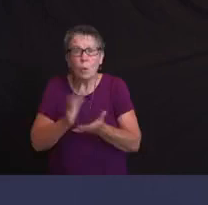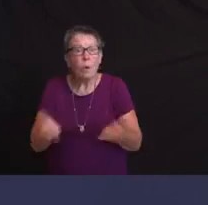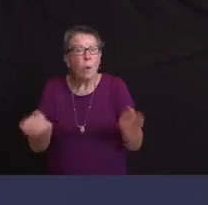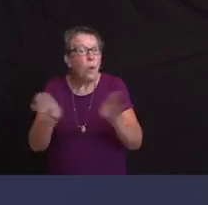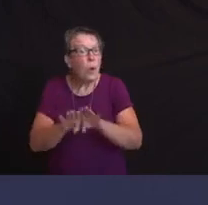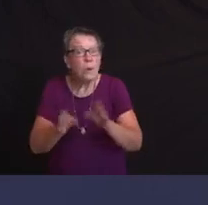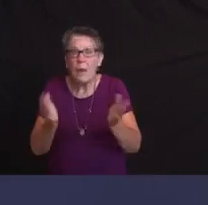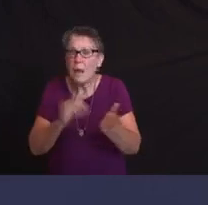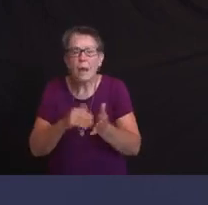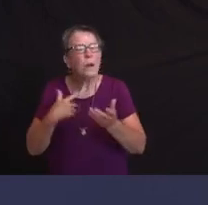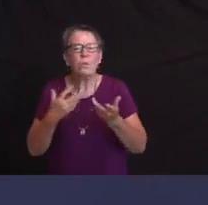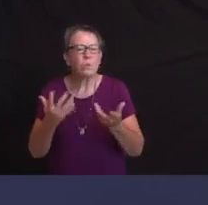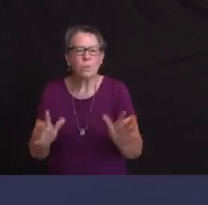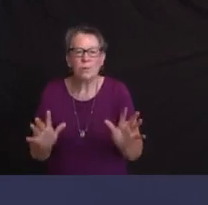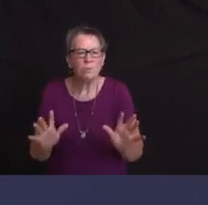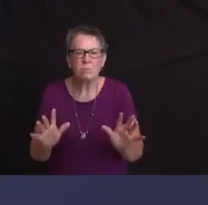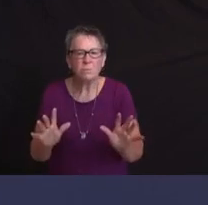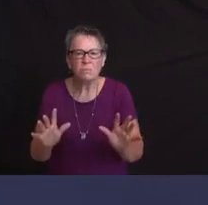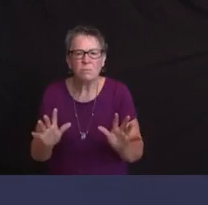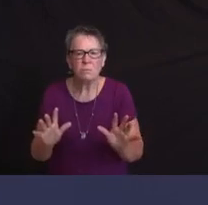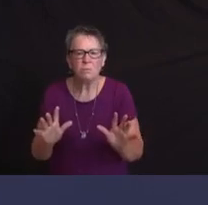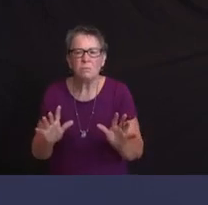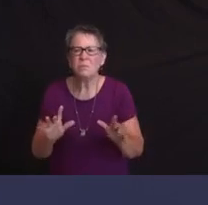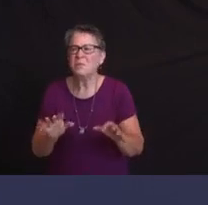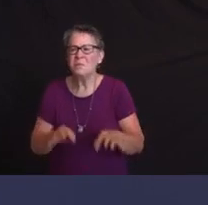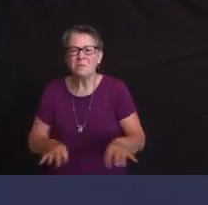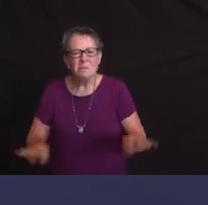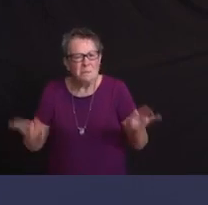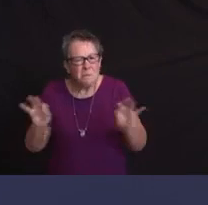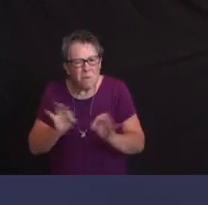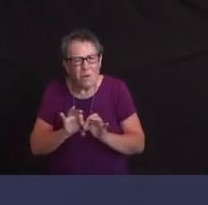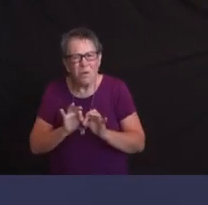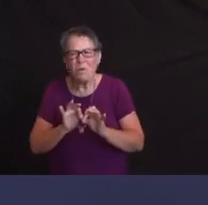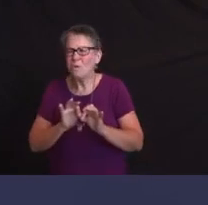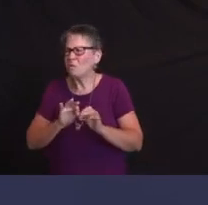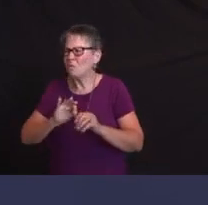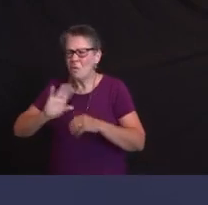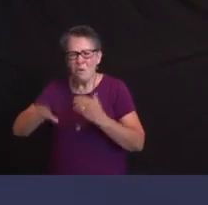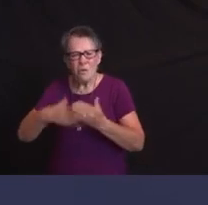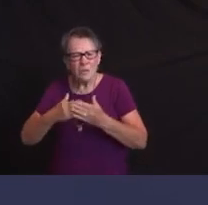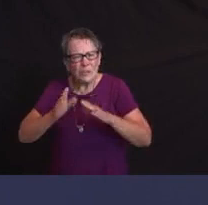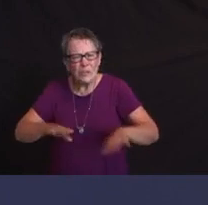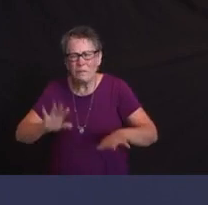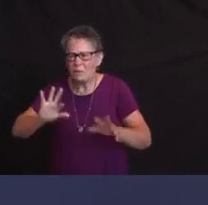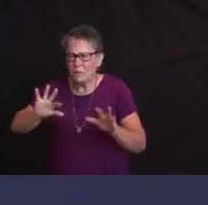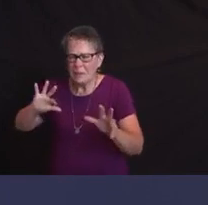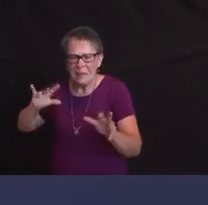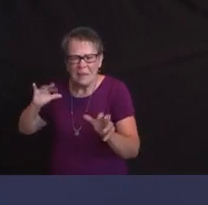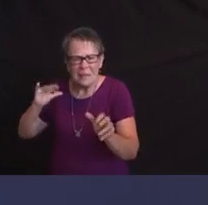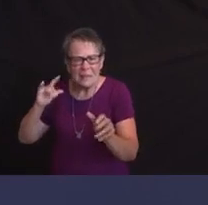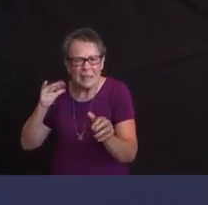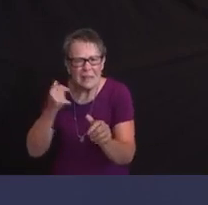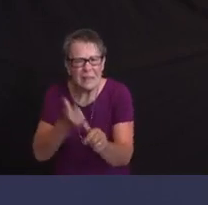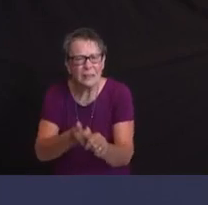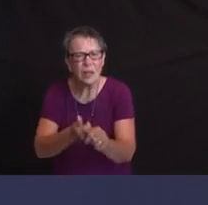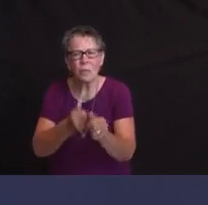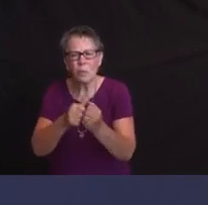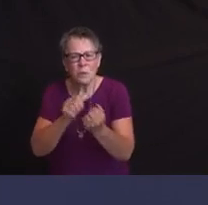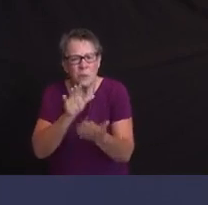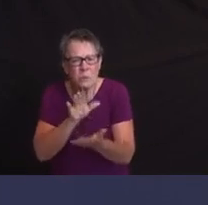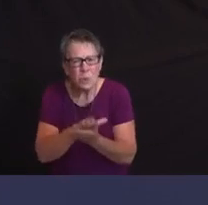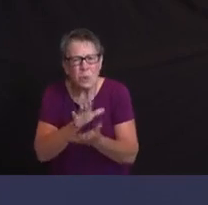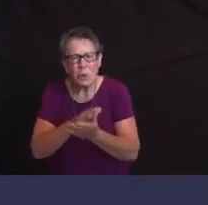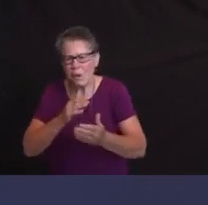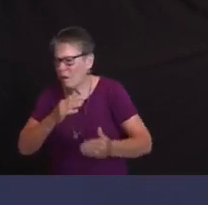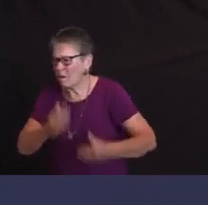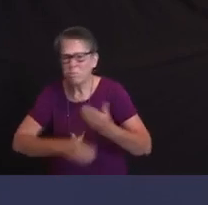is critical for our recovery, especially for working families and especially for working moms. We're not willing